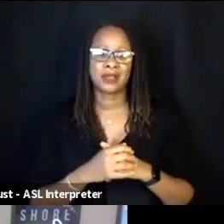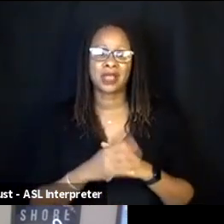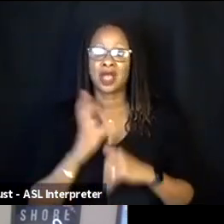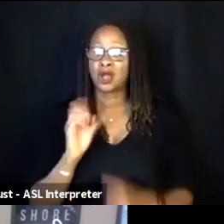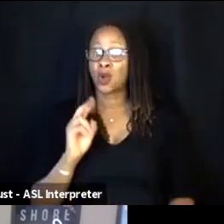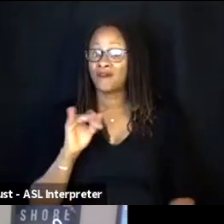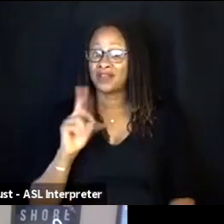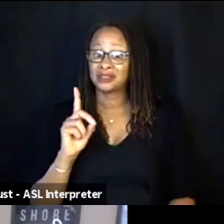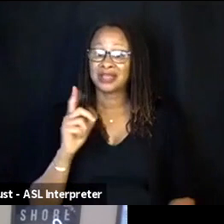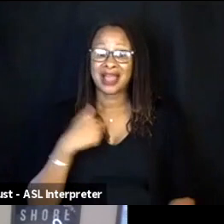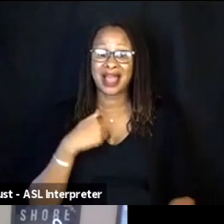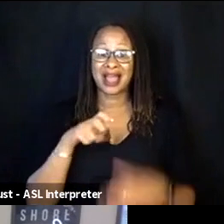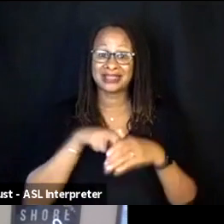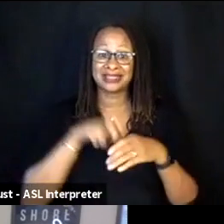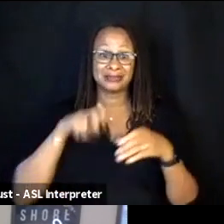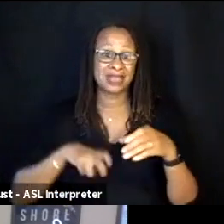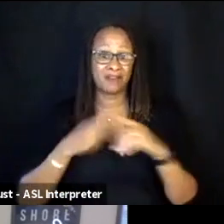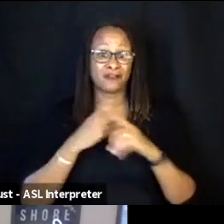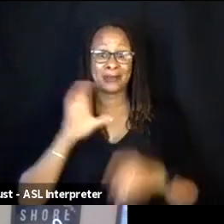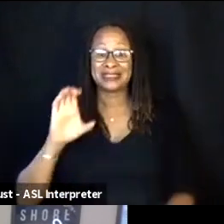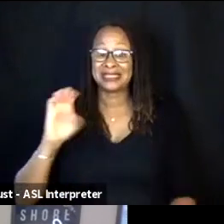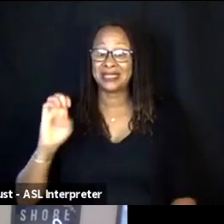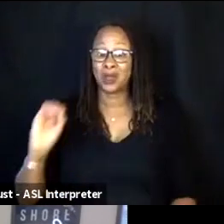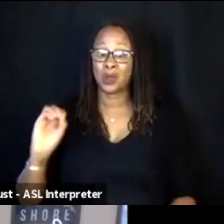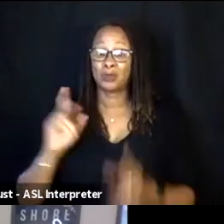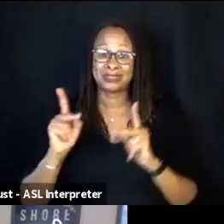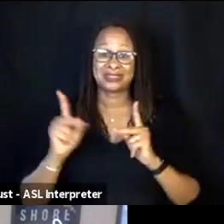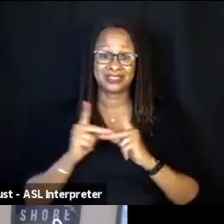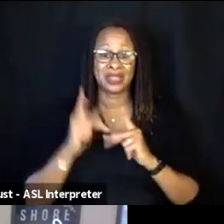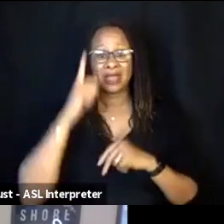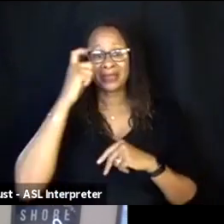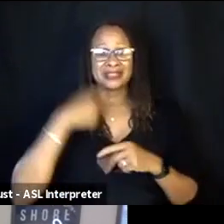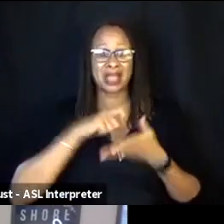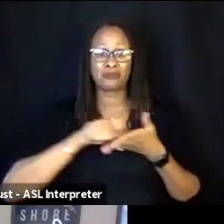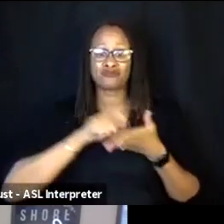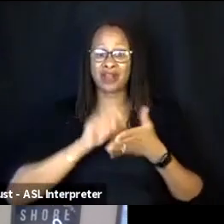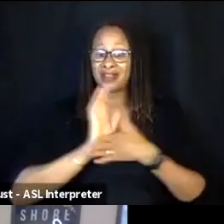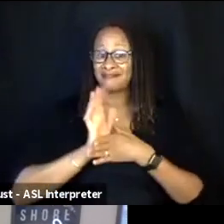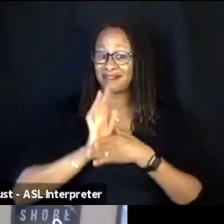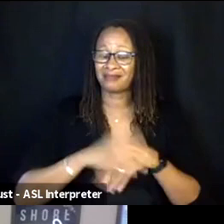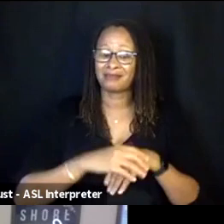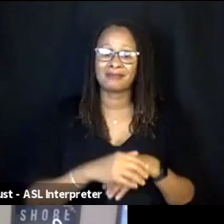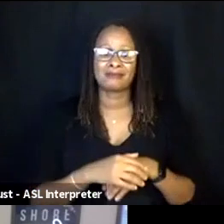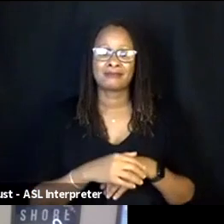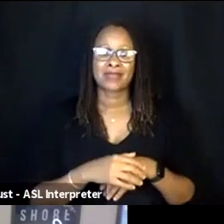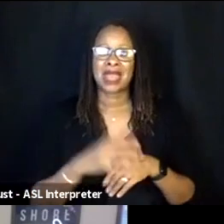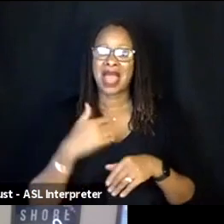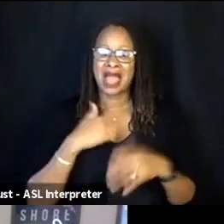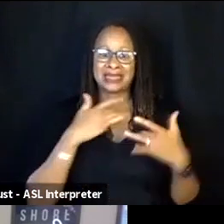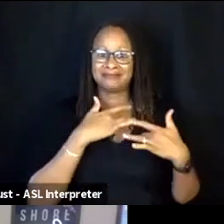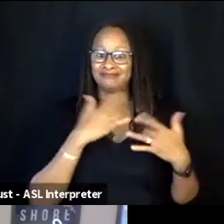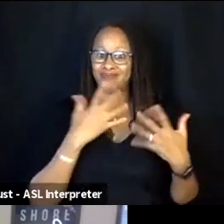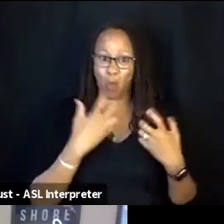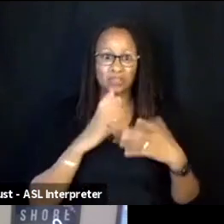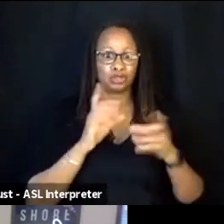COVID, I stepped down from my CEO position because I'm writing a film and I'm intending on